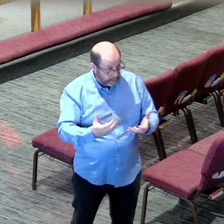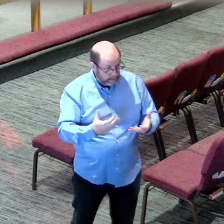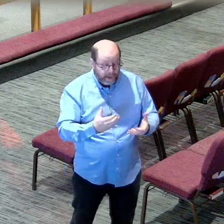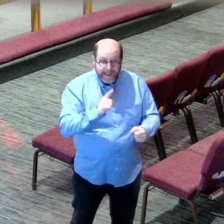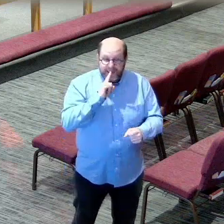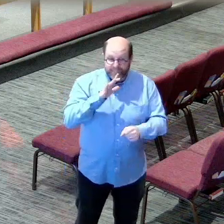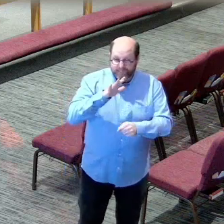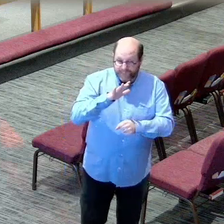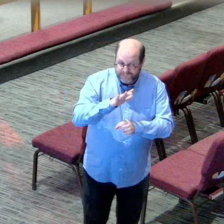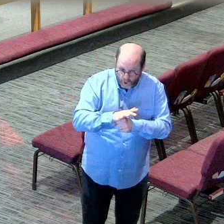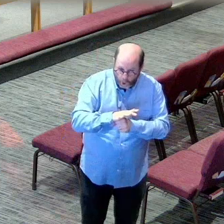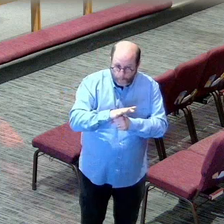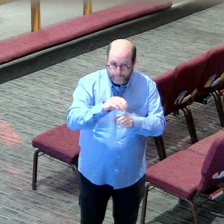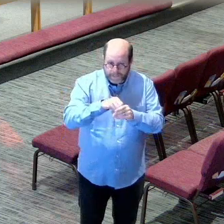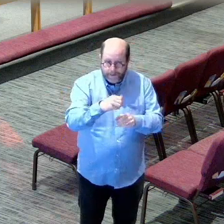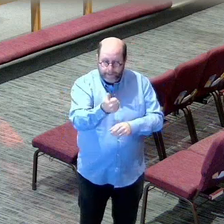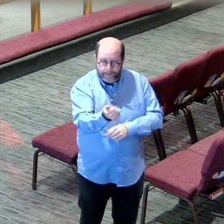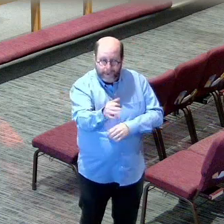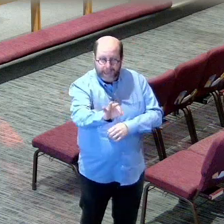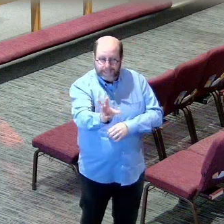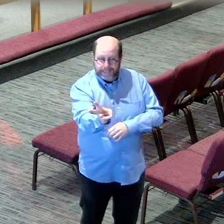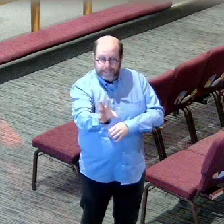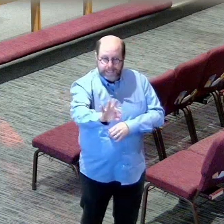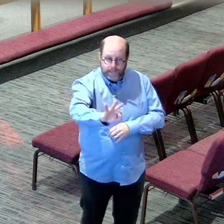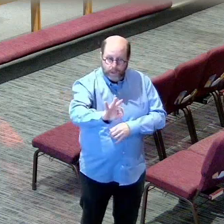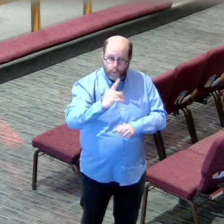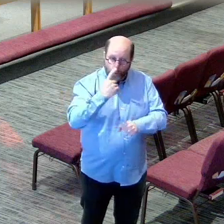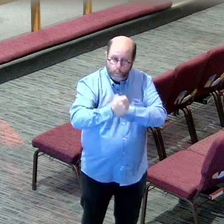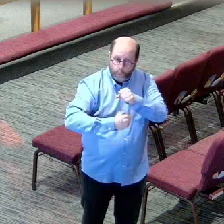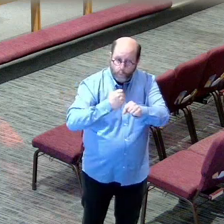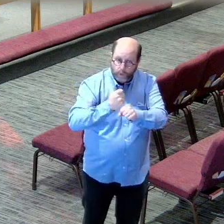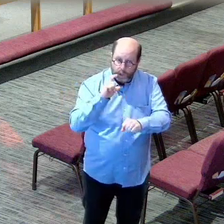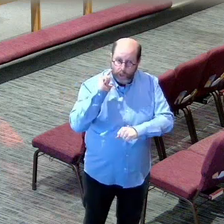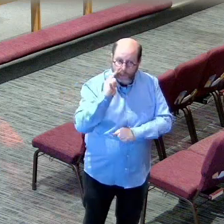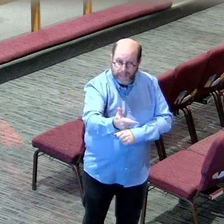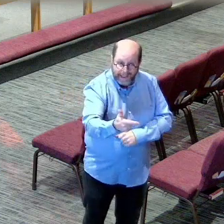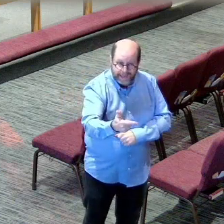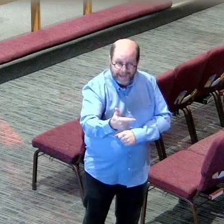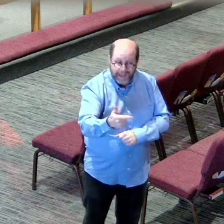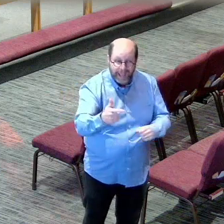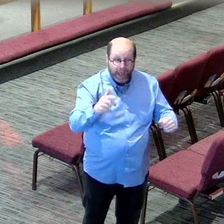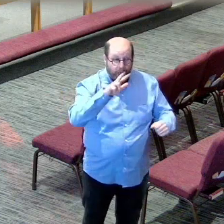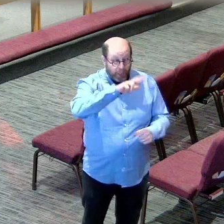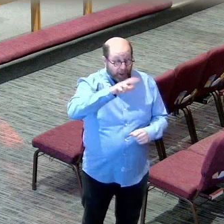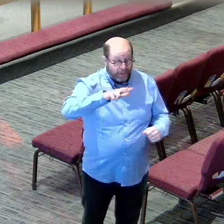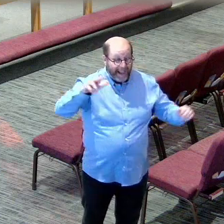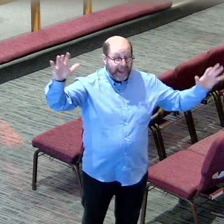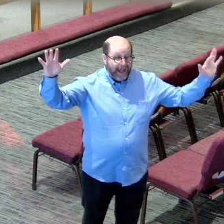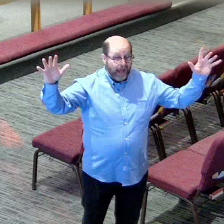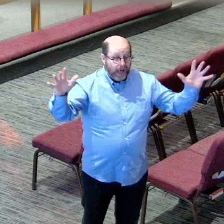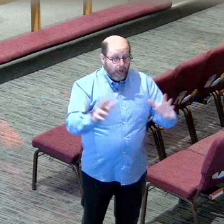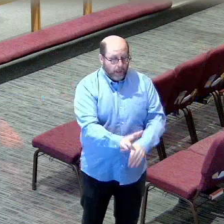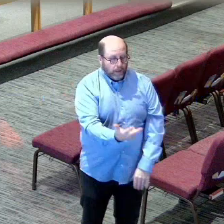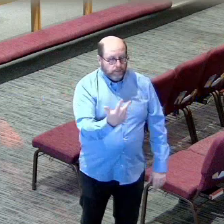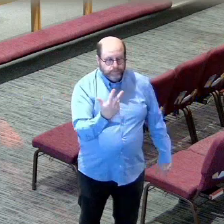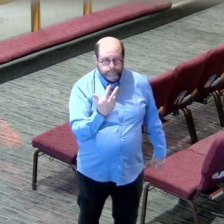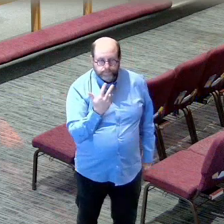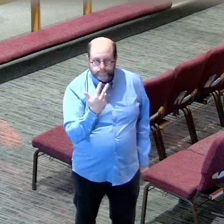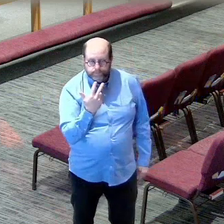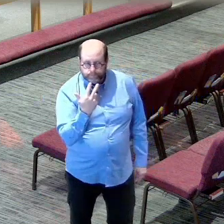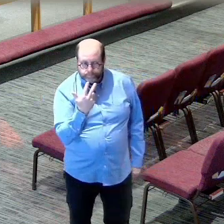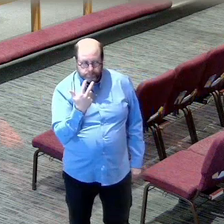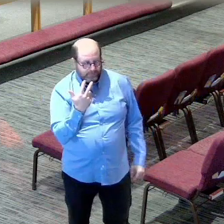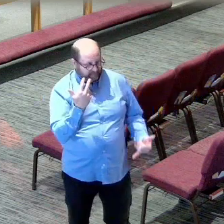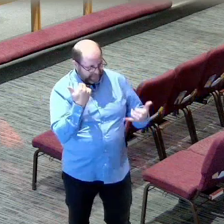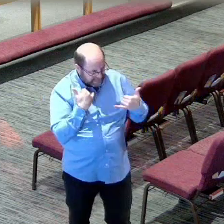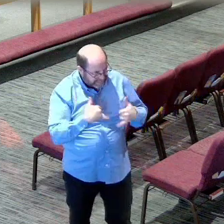confirmed in 1969. A year later, there were only 3 of us still